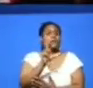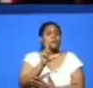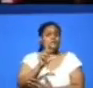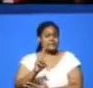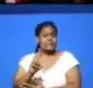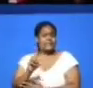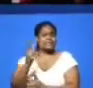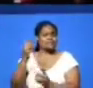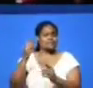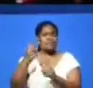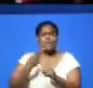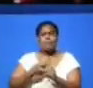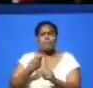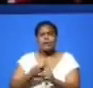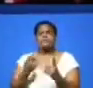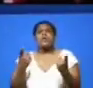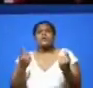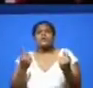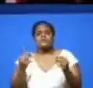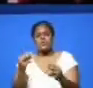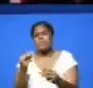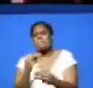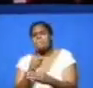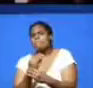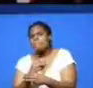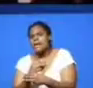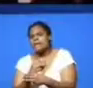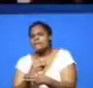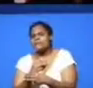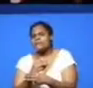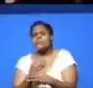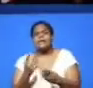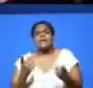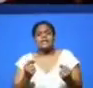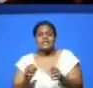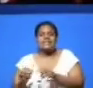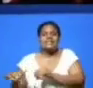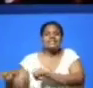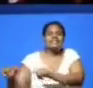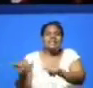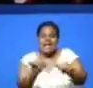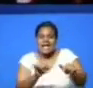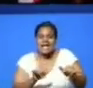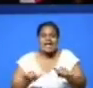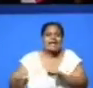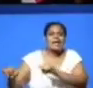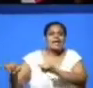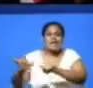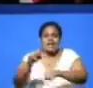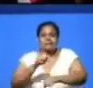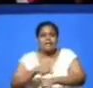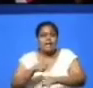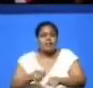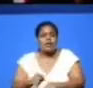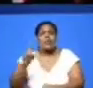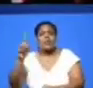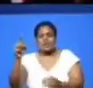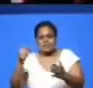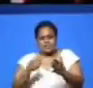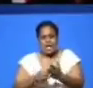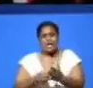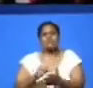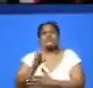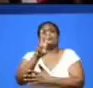the amount, when you do the math, it gives you the same period of